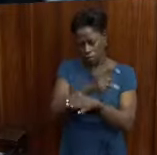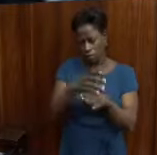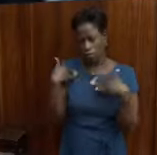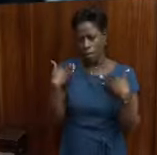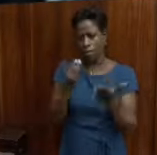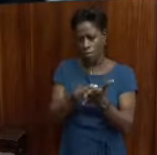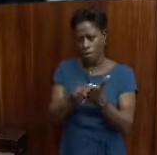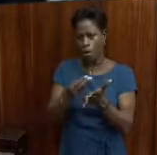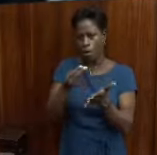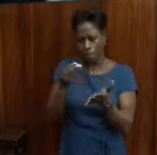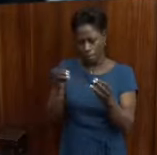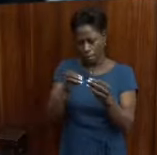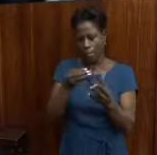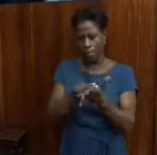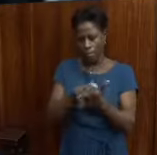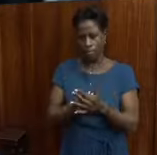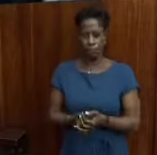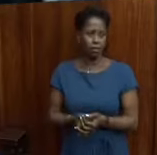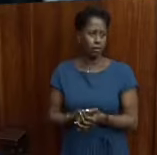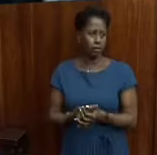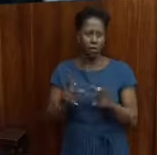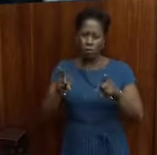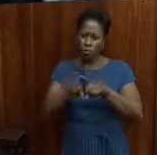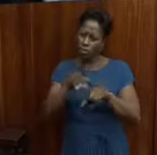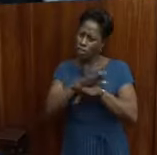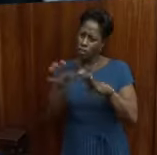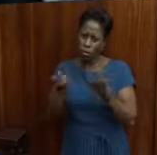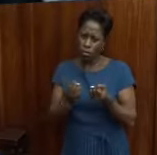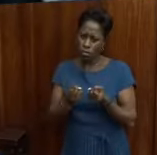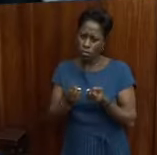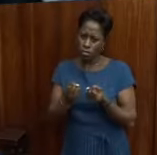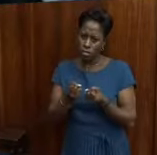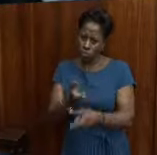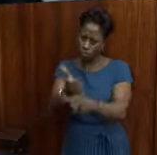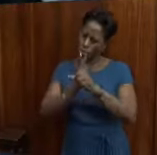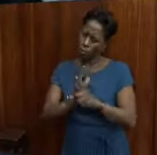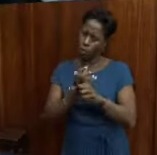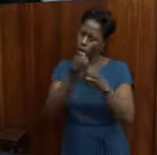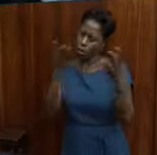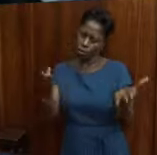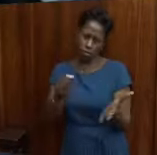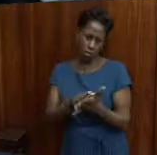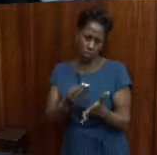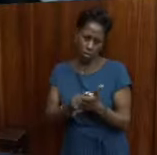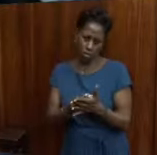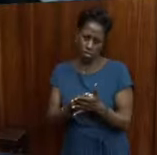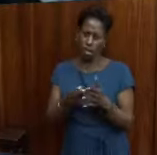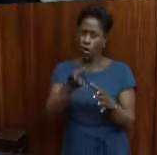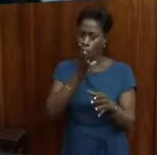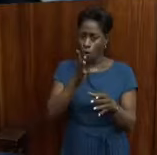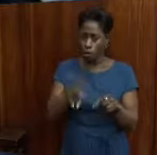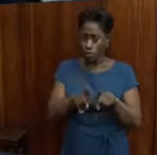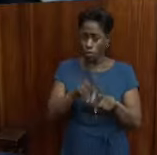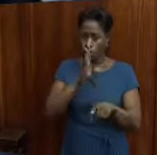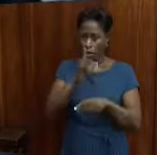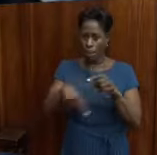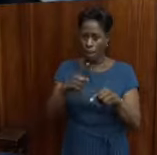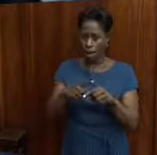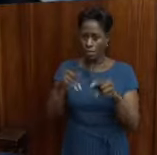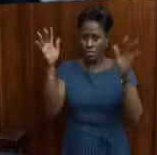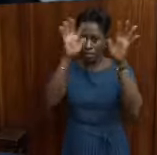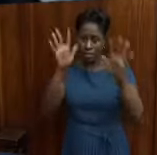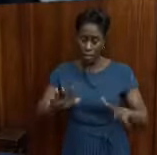securing fiscal and debt sustainability. 3, building resilience and adaptation to climate change. 4,